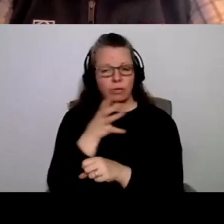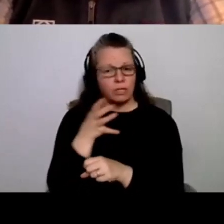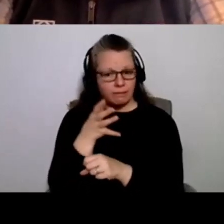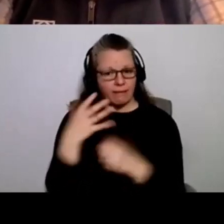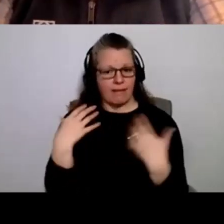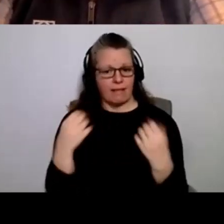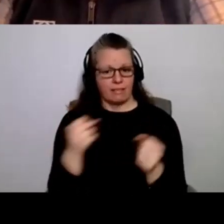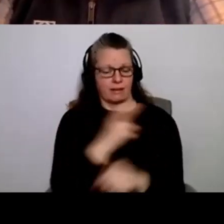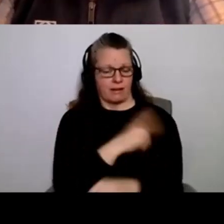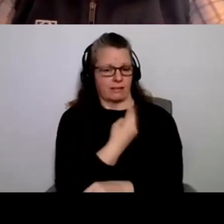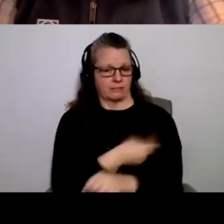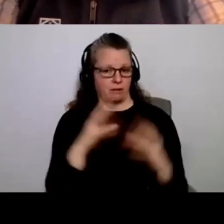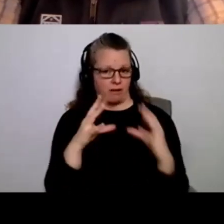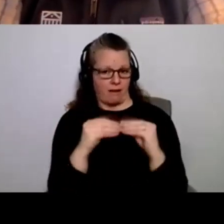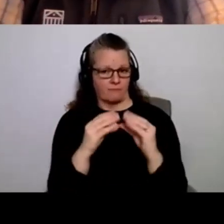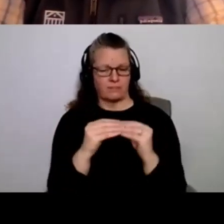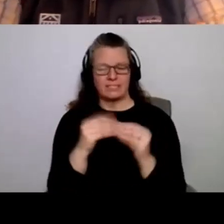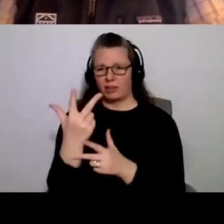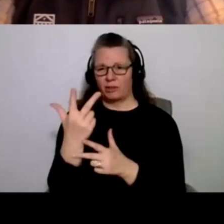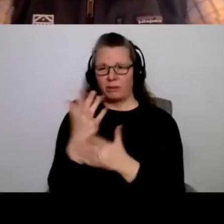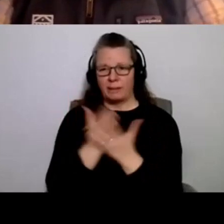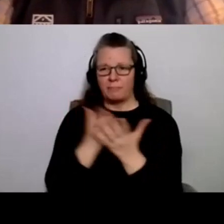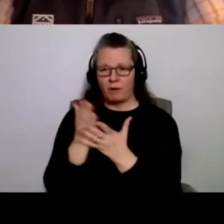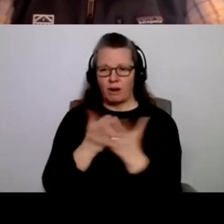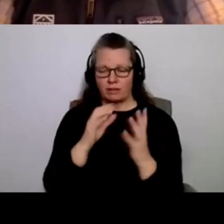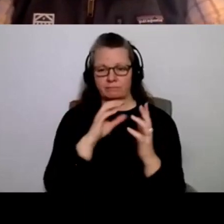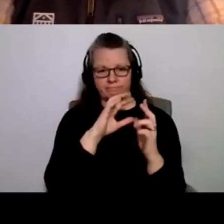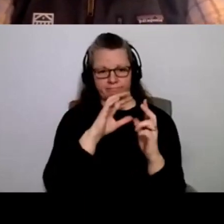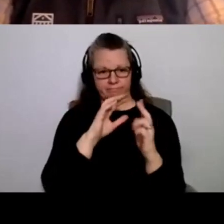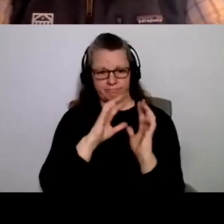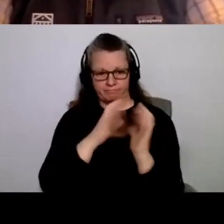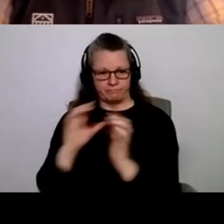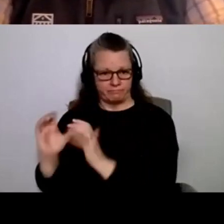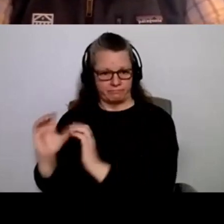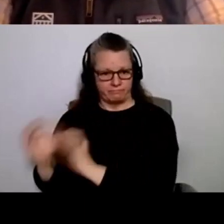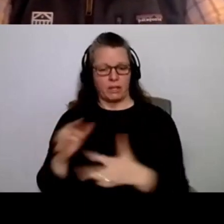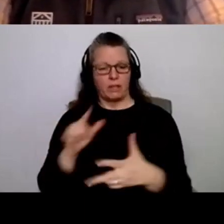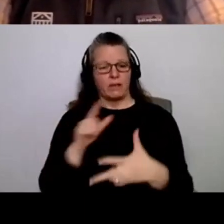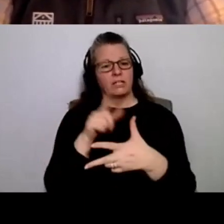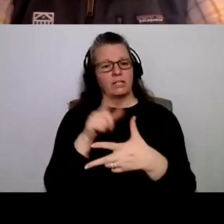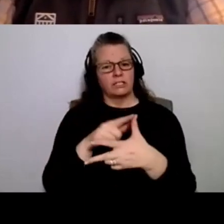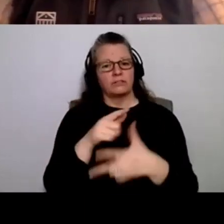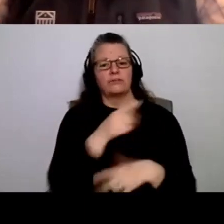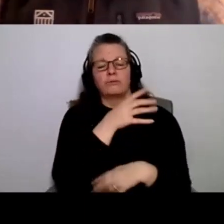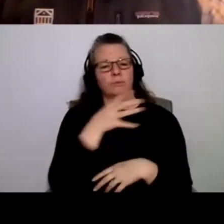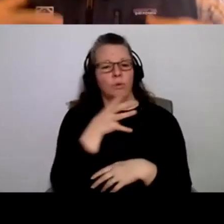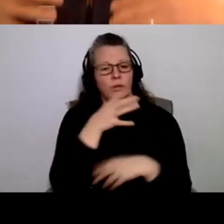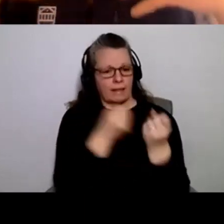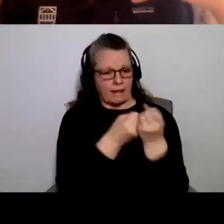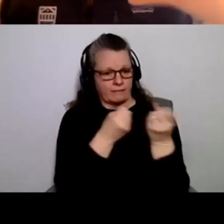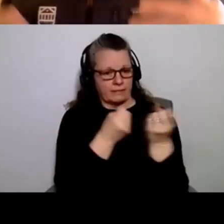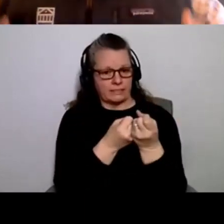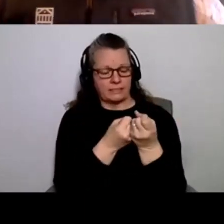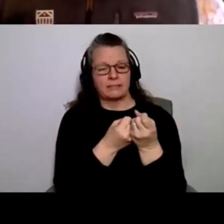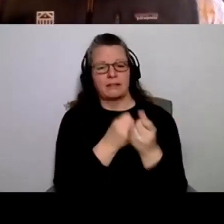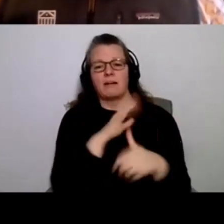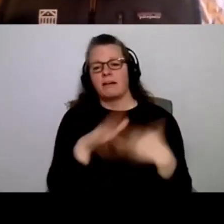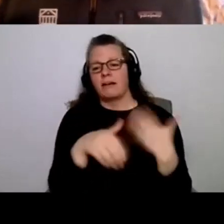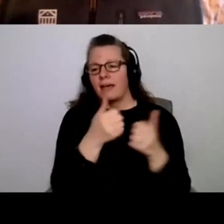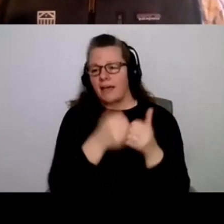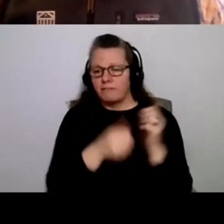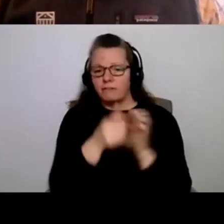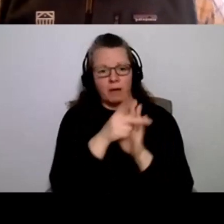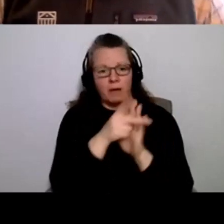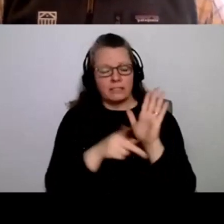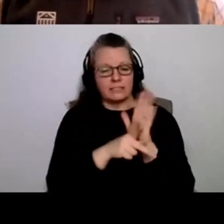a 3-part strategy. And the first part is rural advocacy, making sure that every policy that's brought